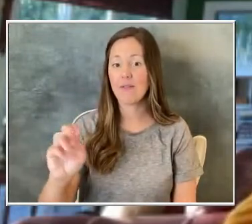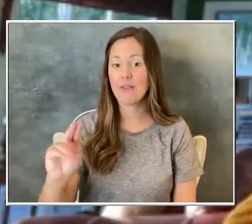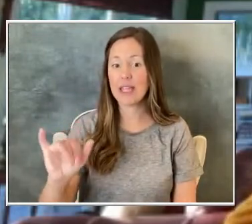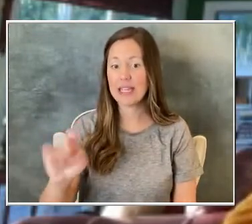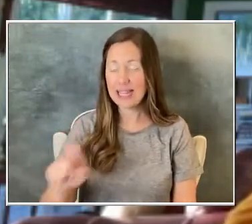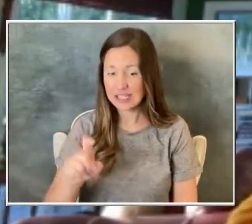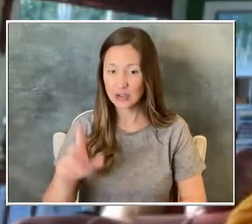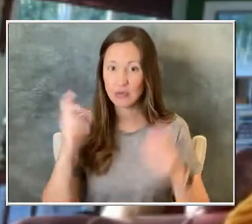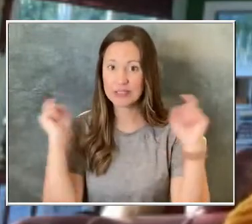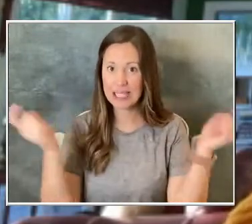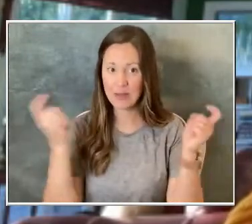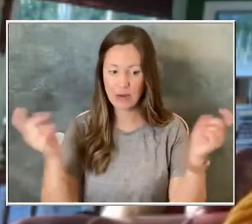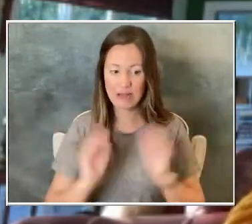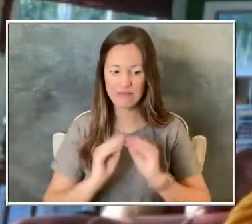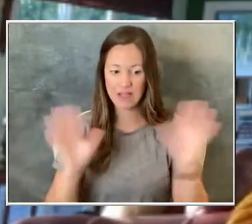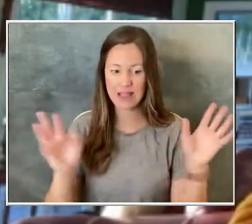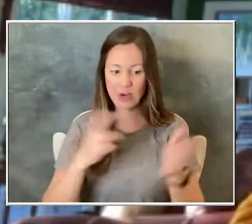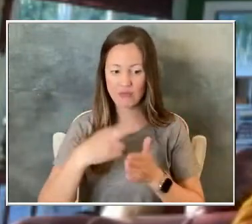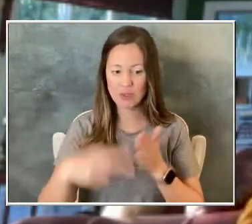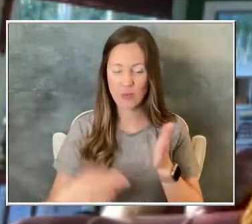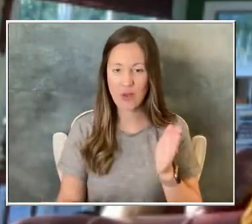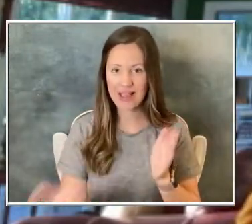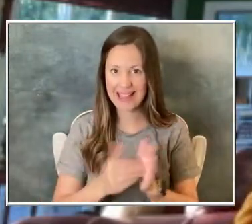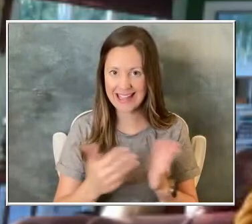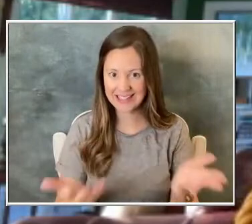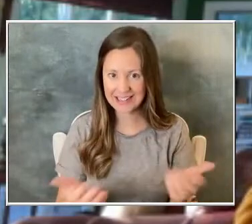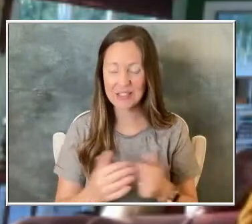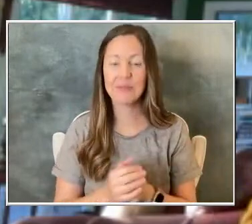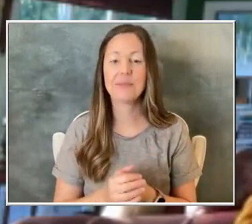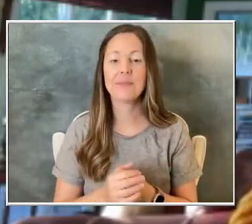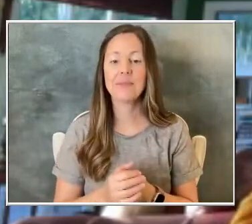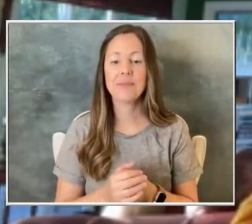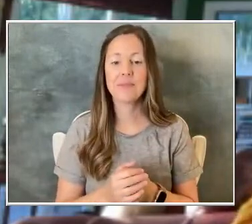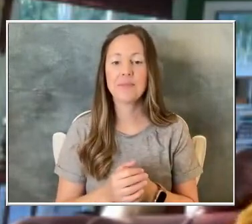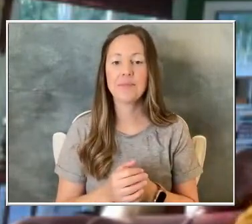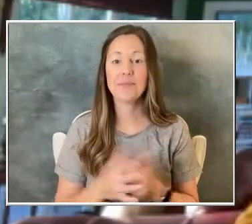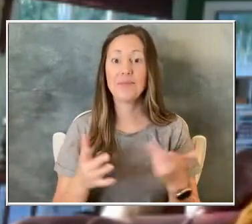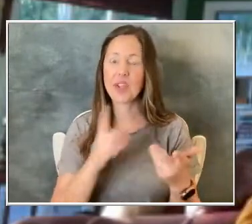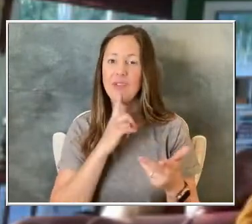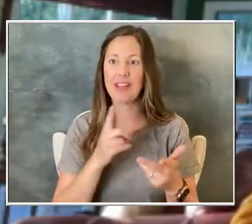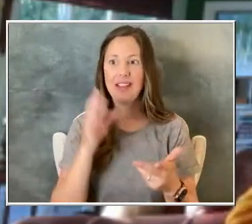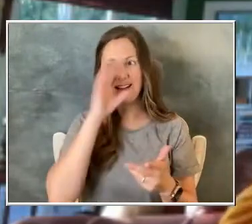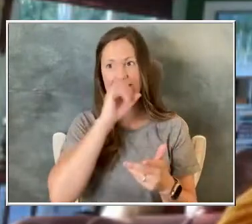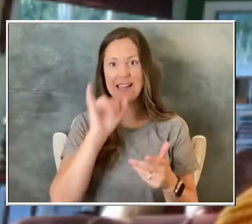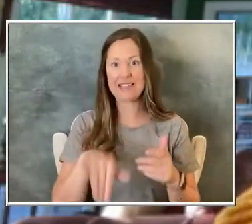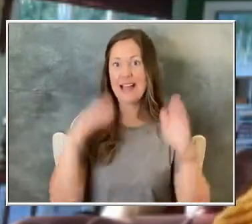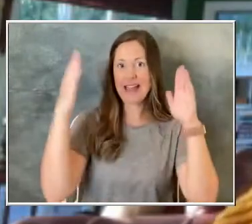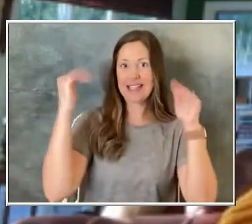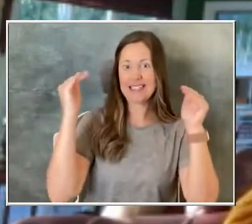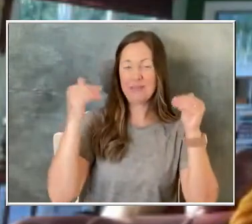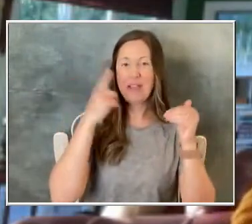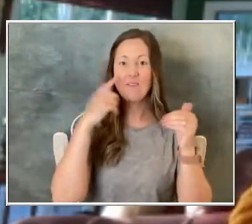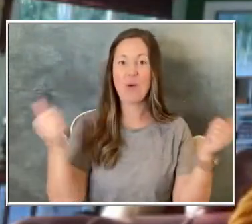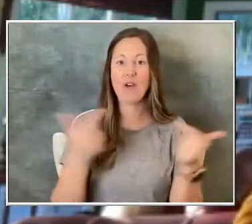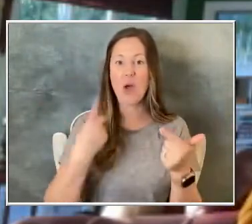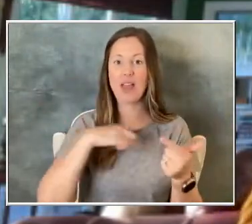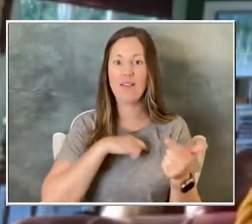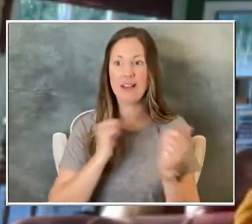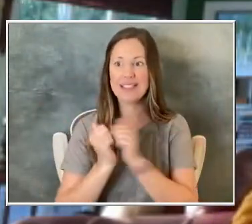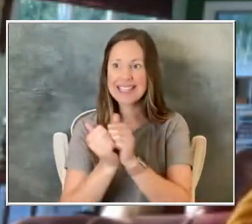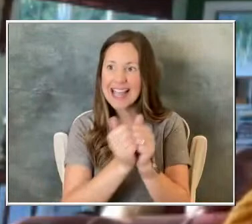clear results again. And just, the anticipation of getting together in a